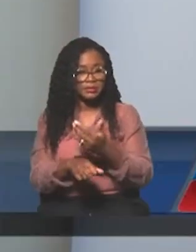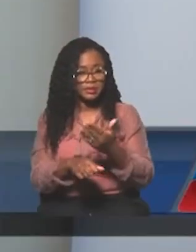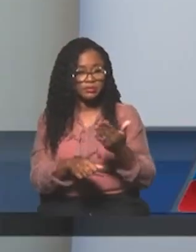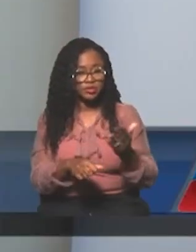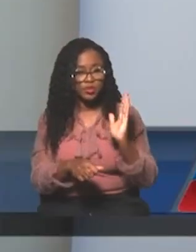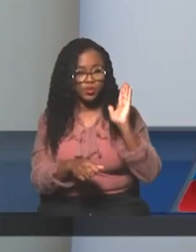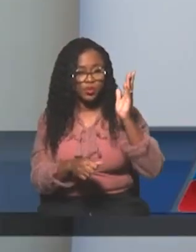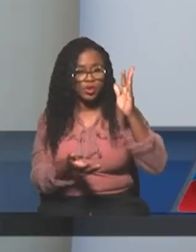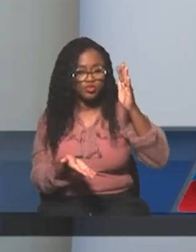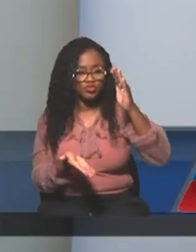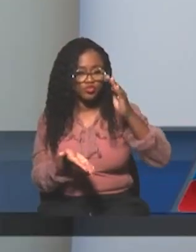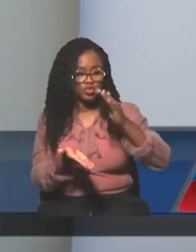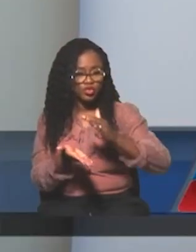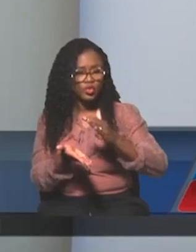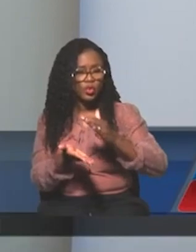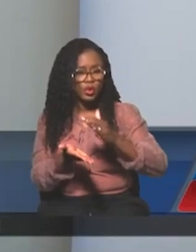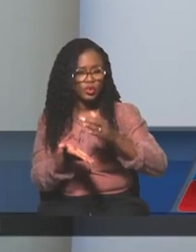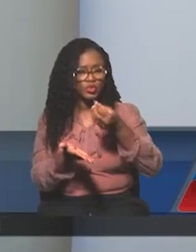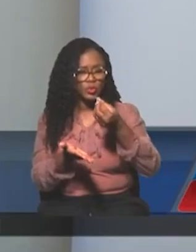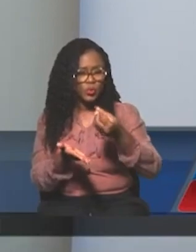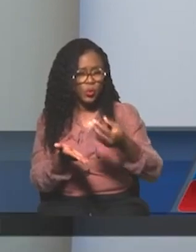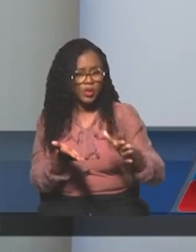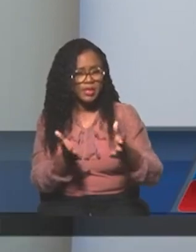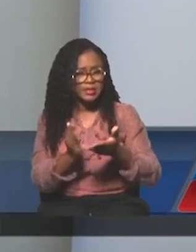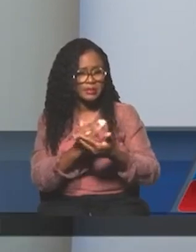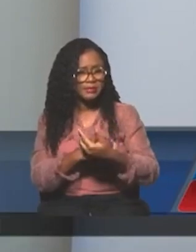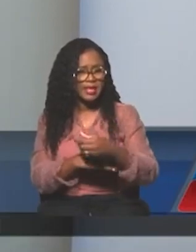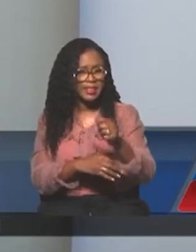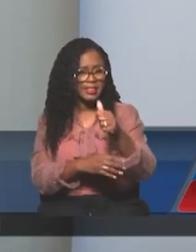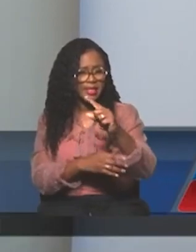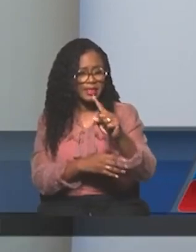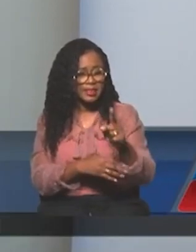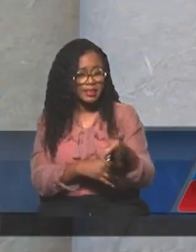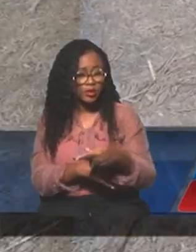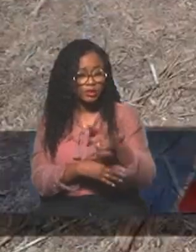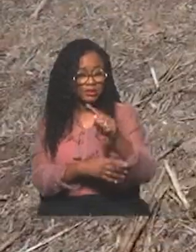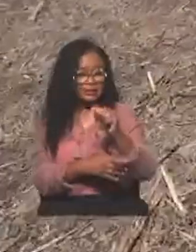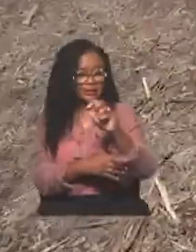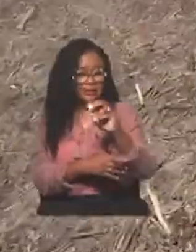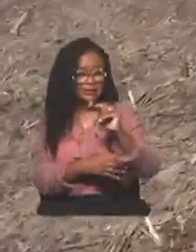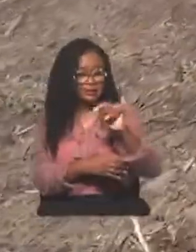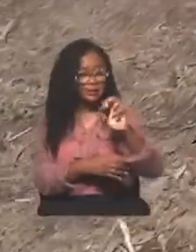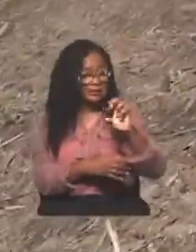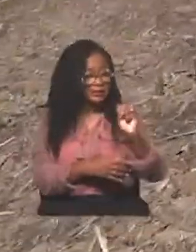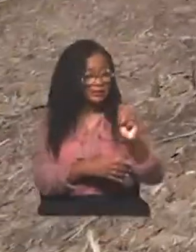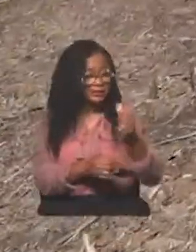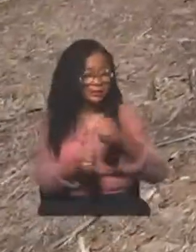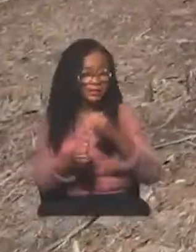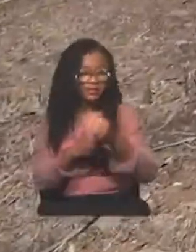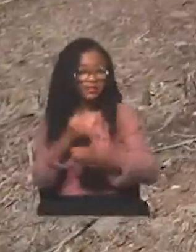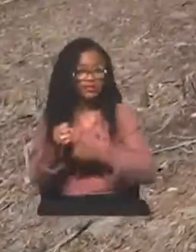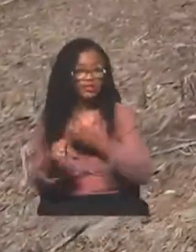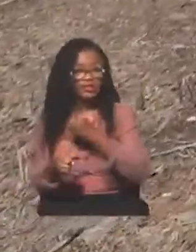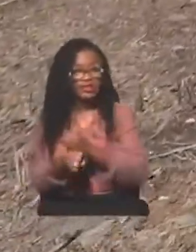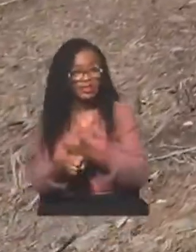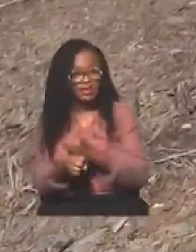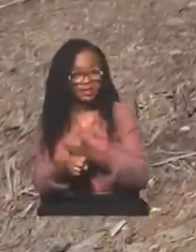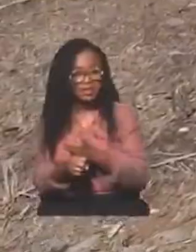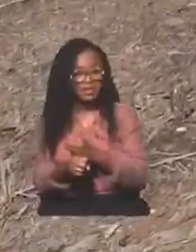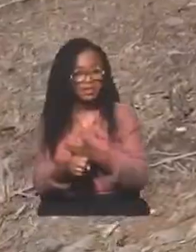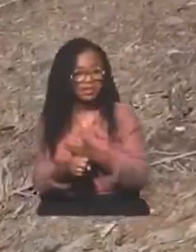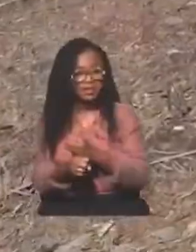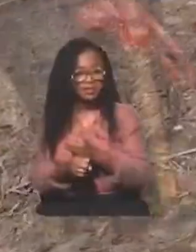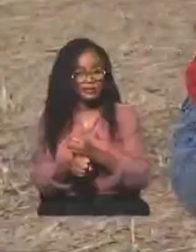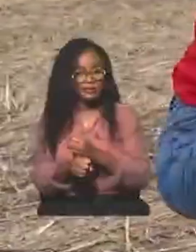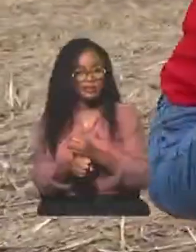reduce our annual waste on the estate by as much as 10,000 tons per year. It is not just about our role